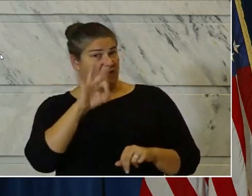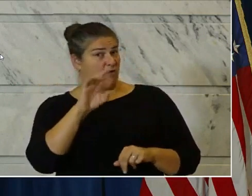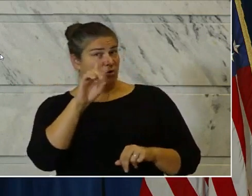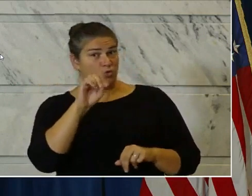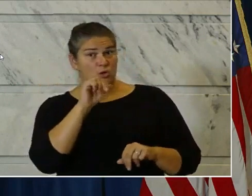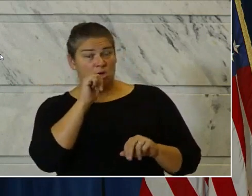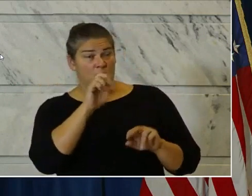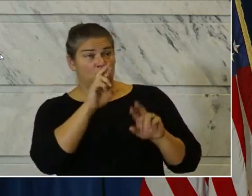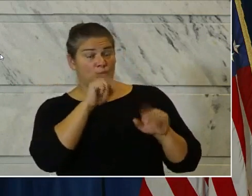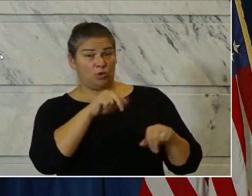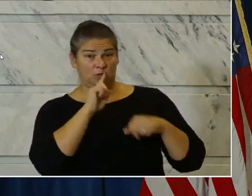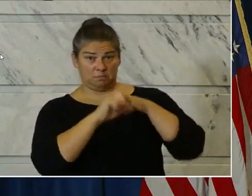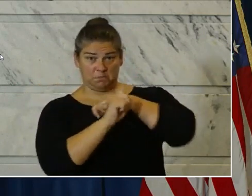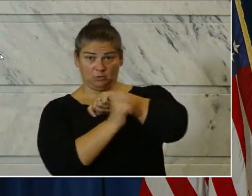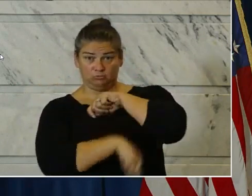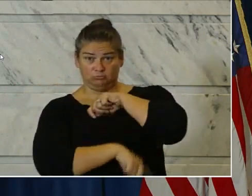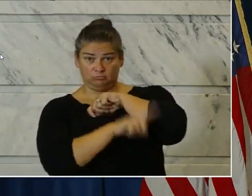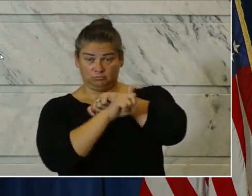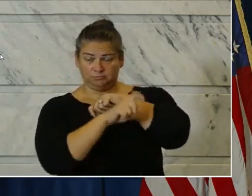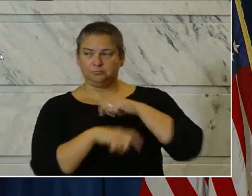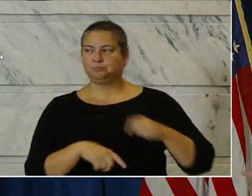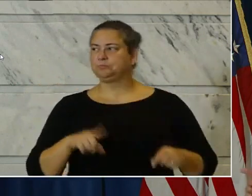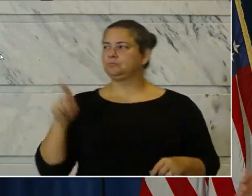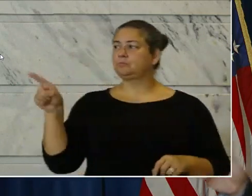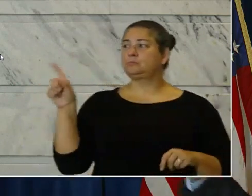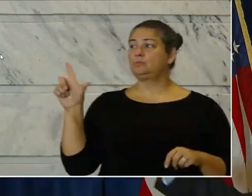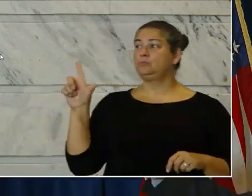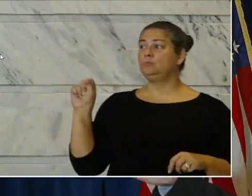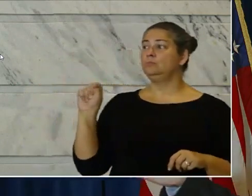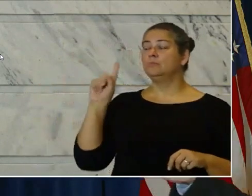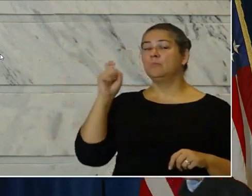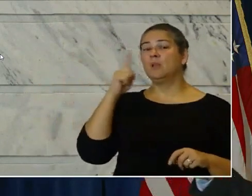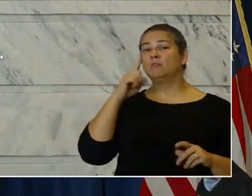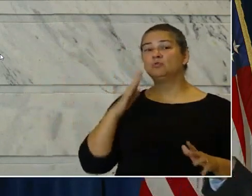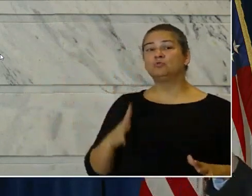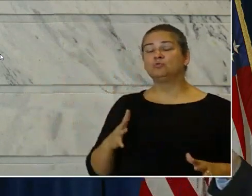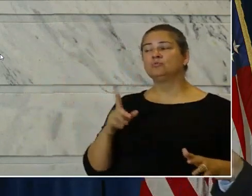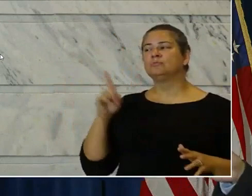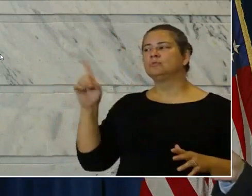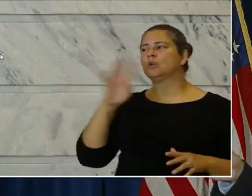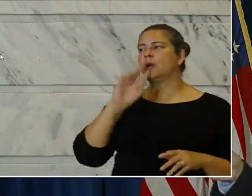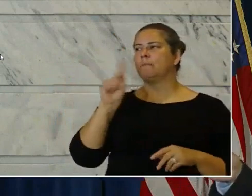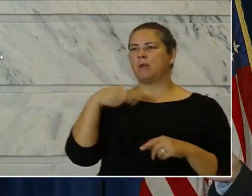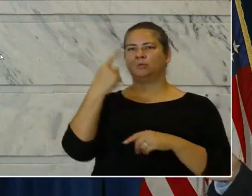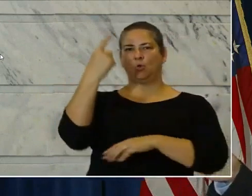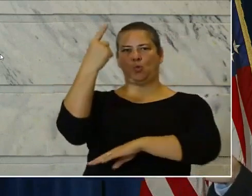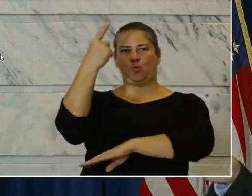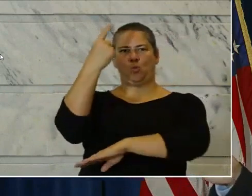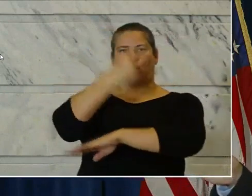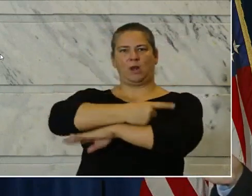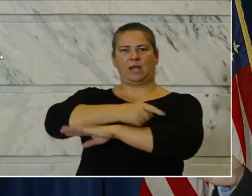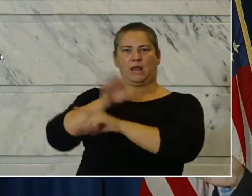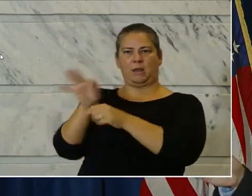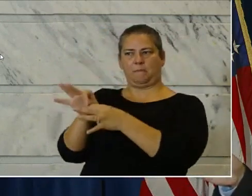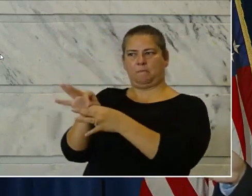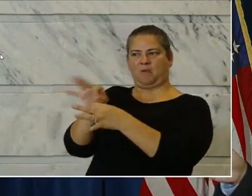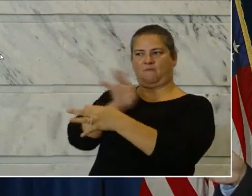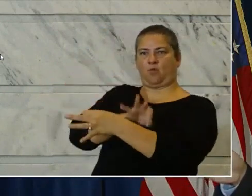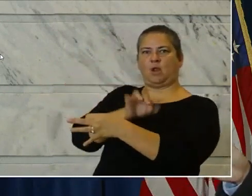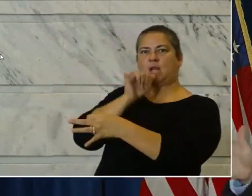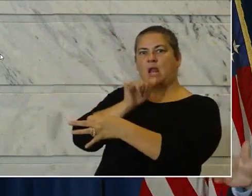basis or routine basis? When the Lieutenant Governor talked about a day lag where you might not see some